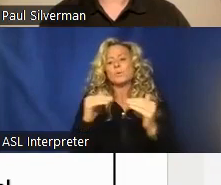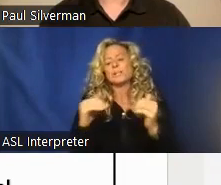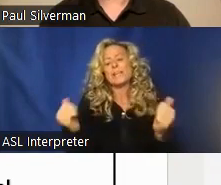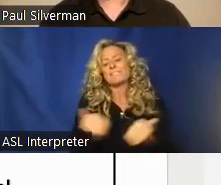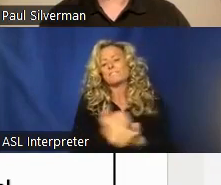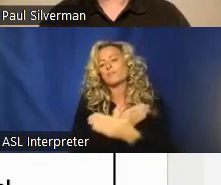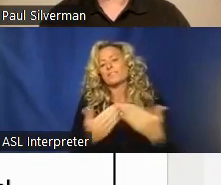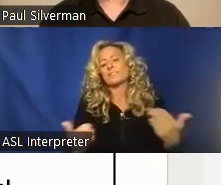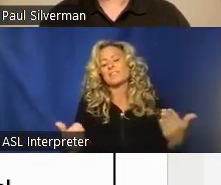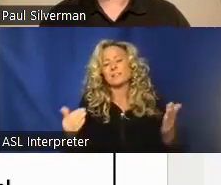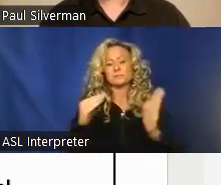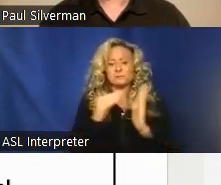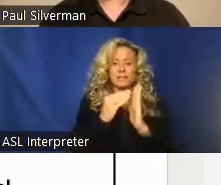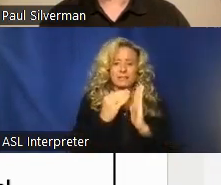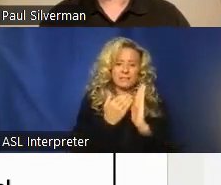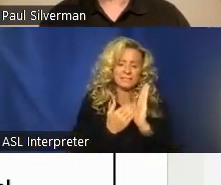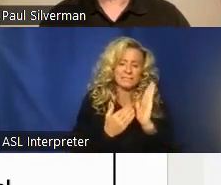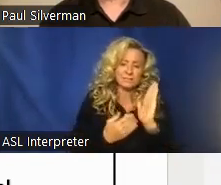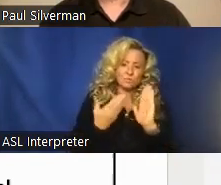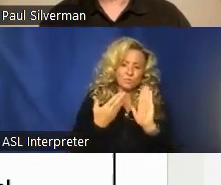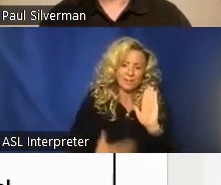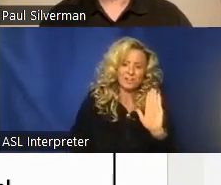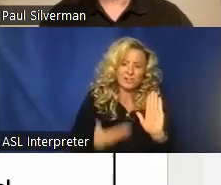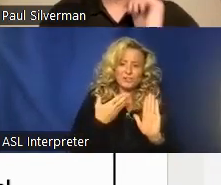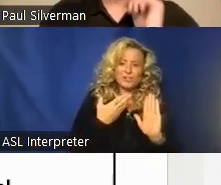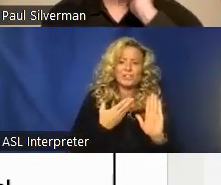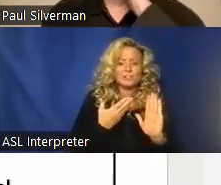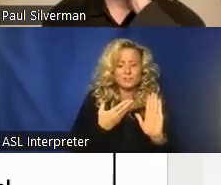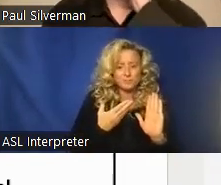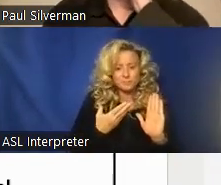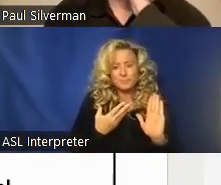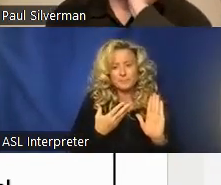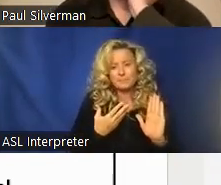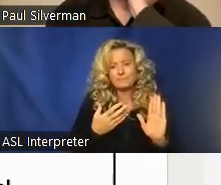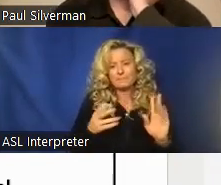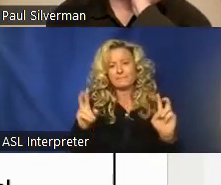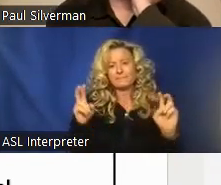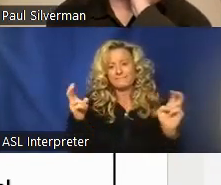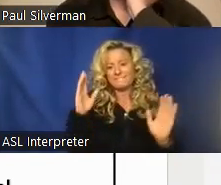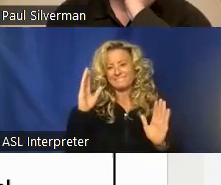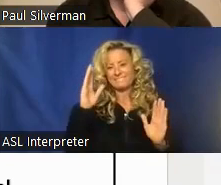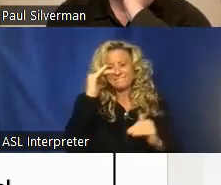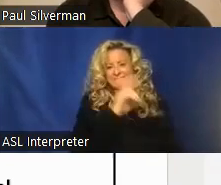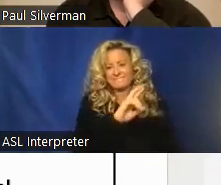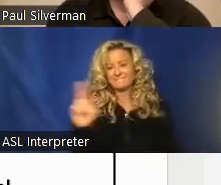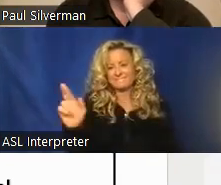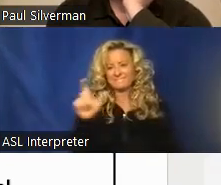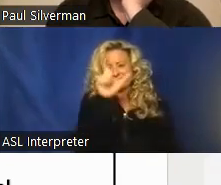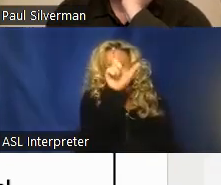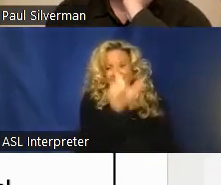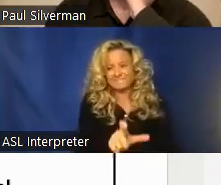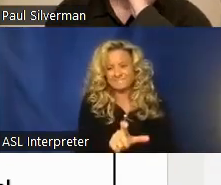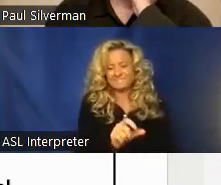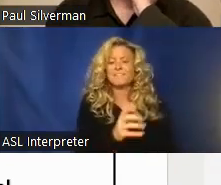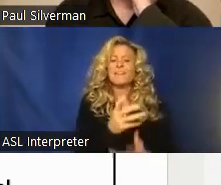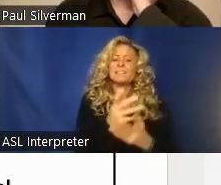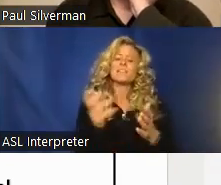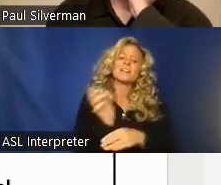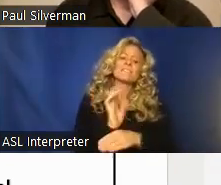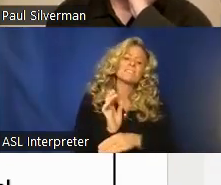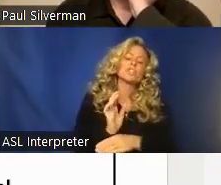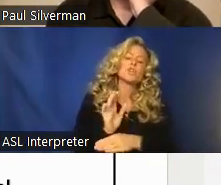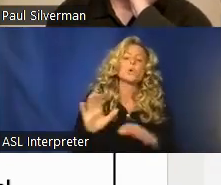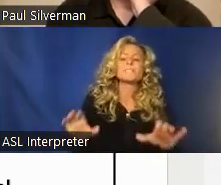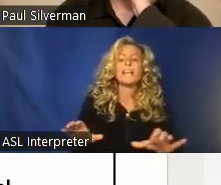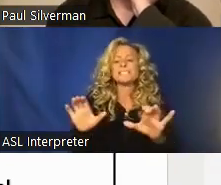everything listed here in the box on the right. Lots of videos and activities